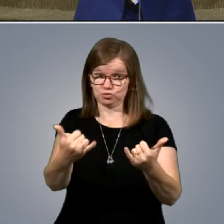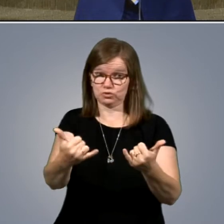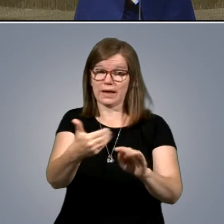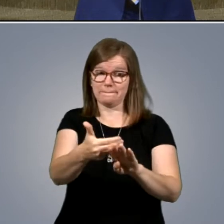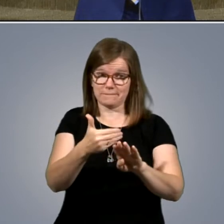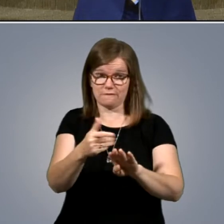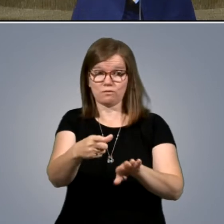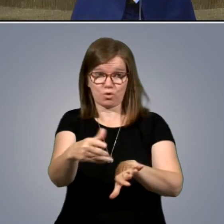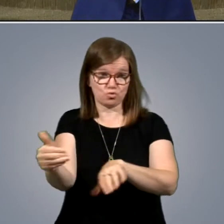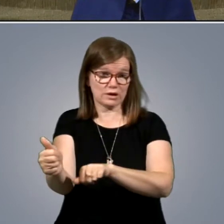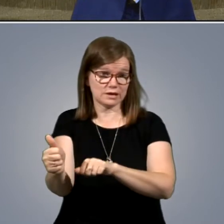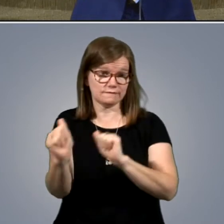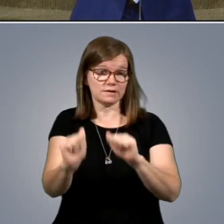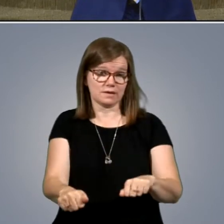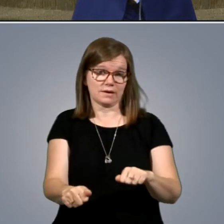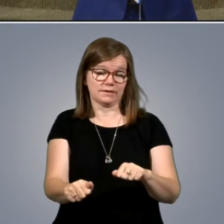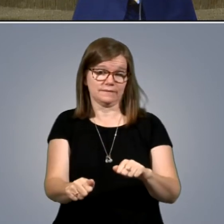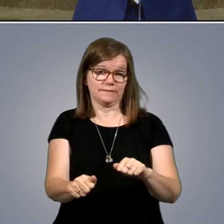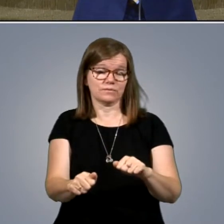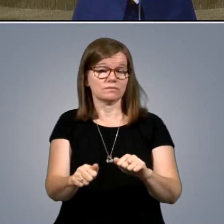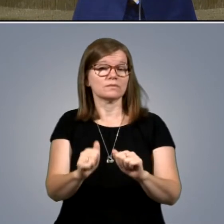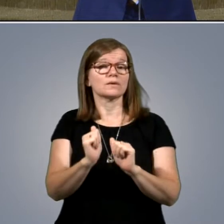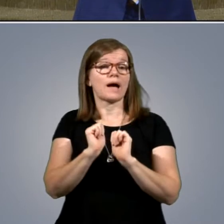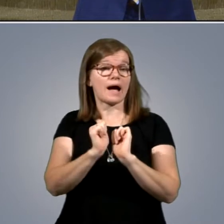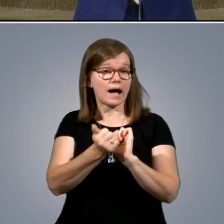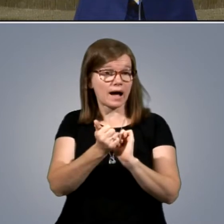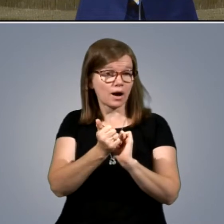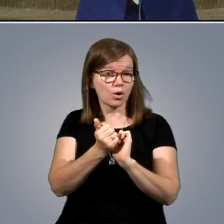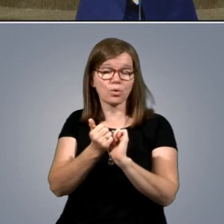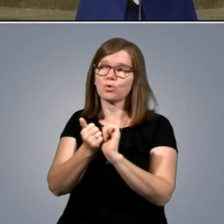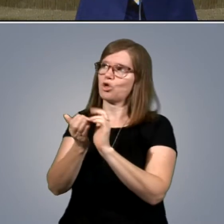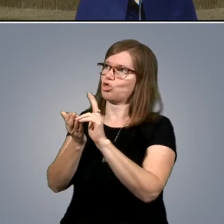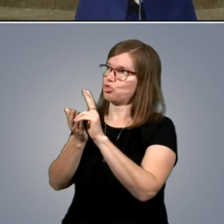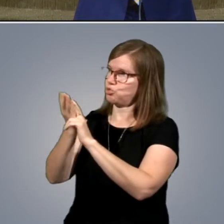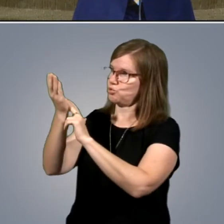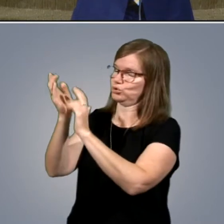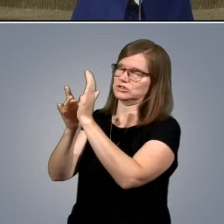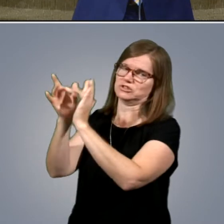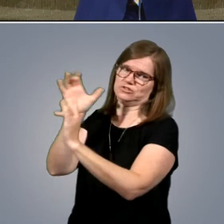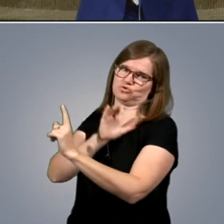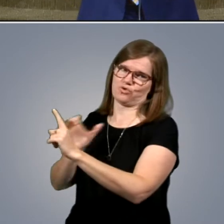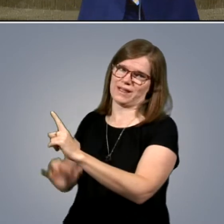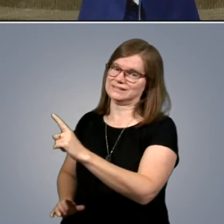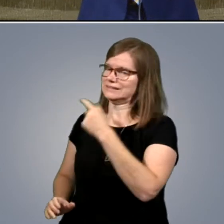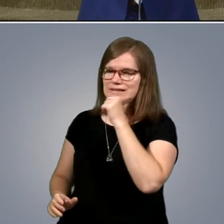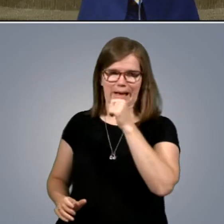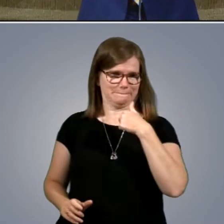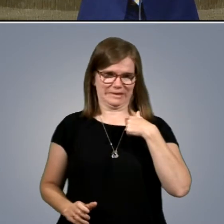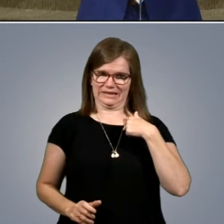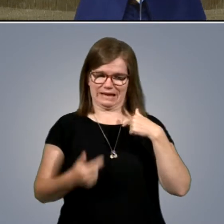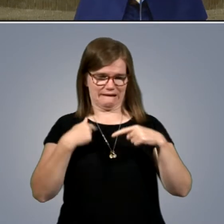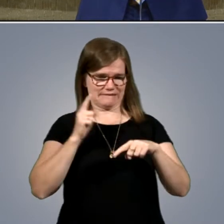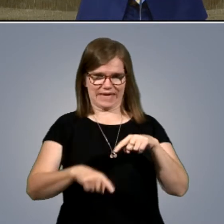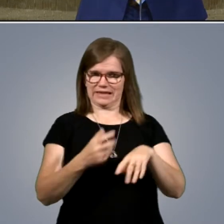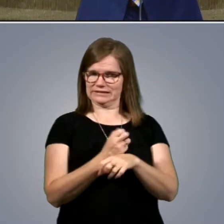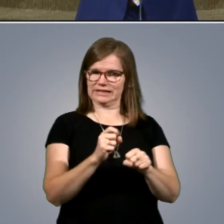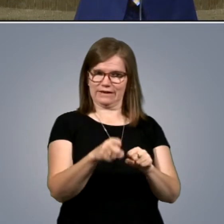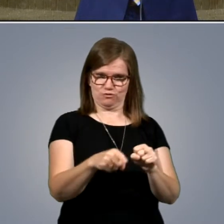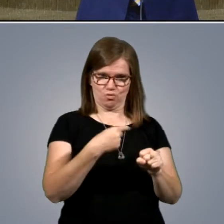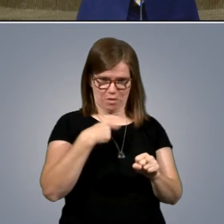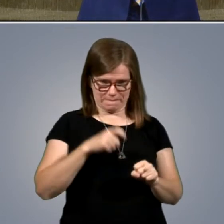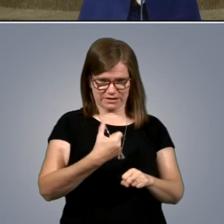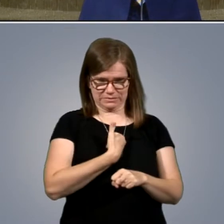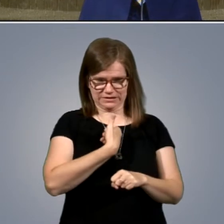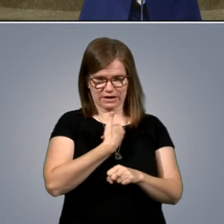morning. Through Jesus Christ, not through me, this pastor cannot save you because I have to be